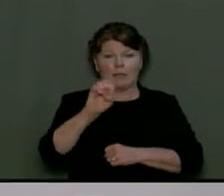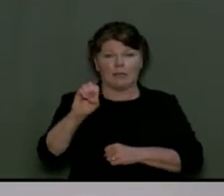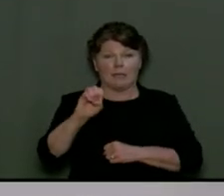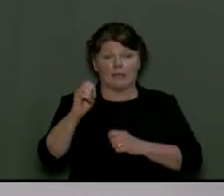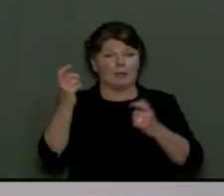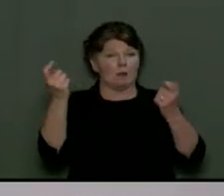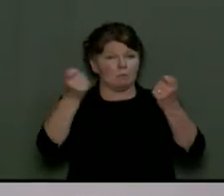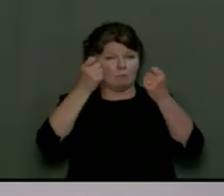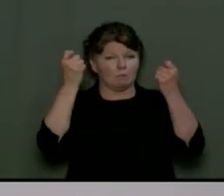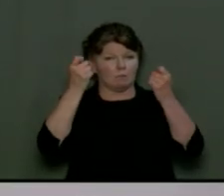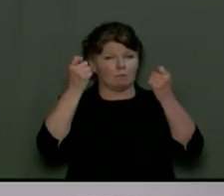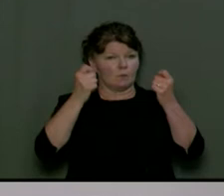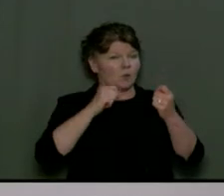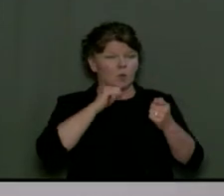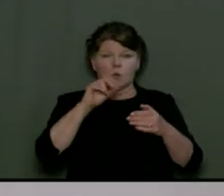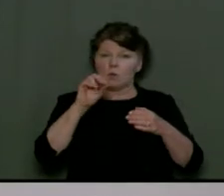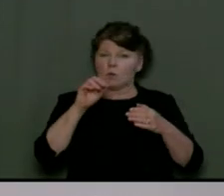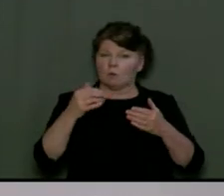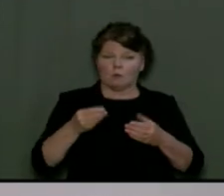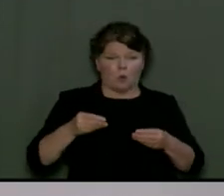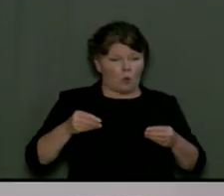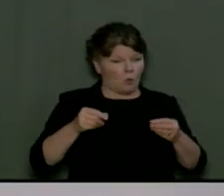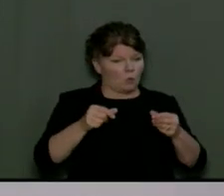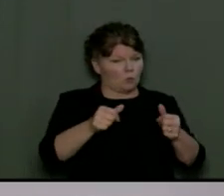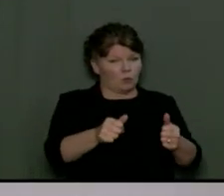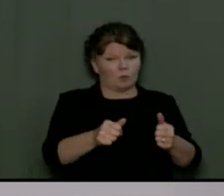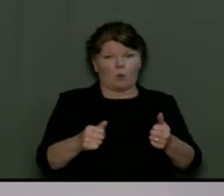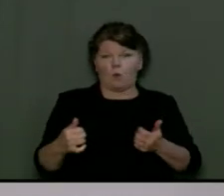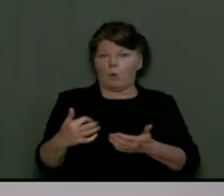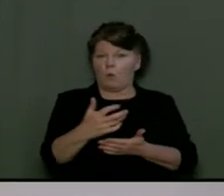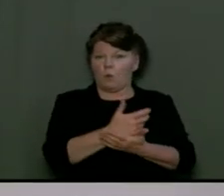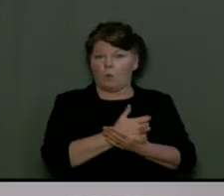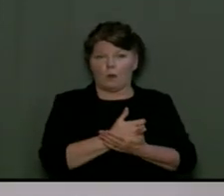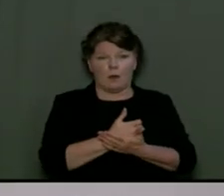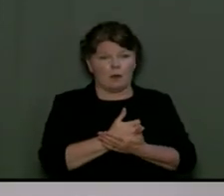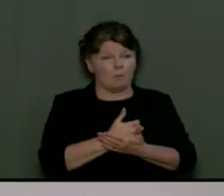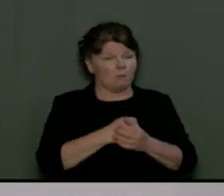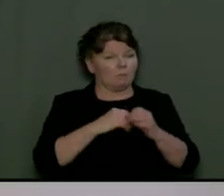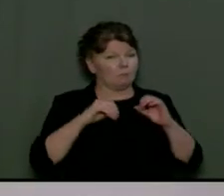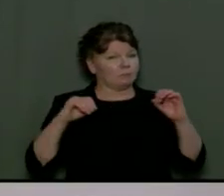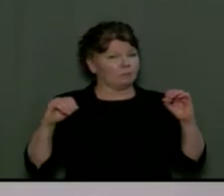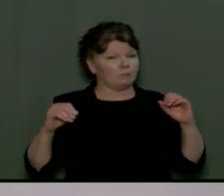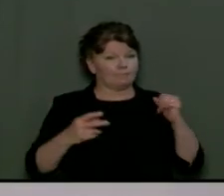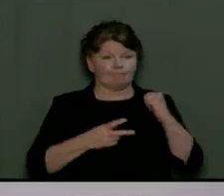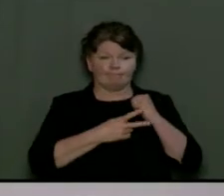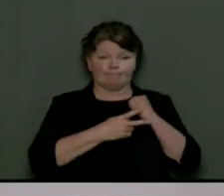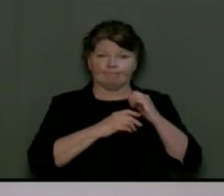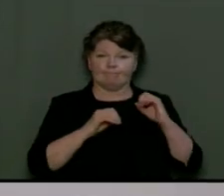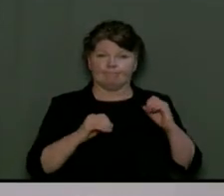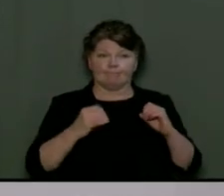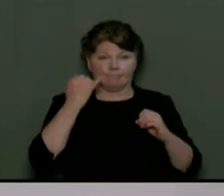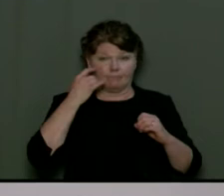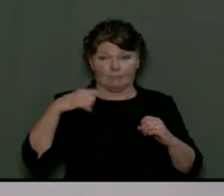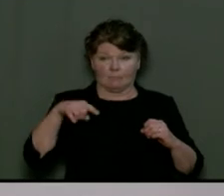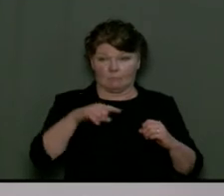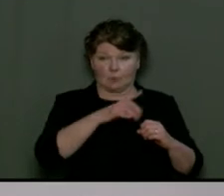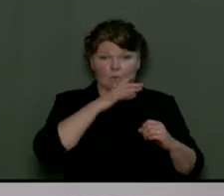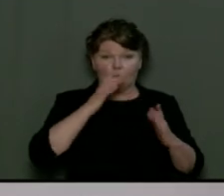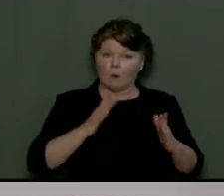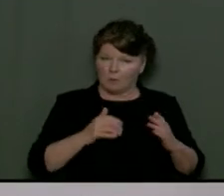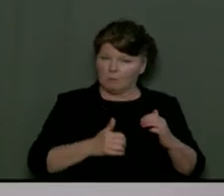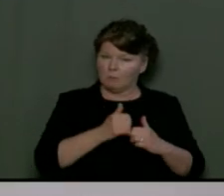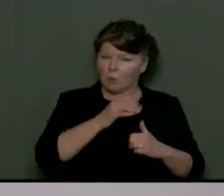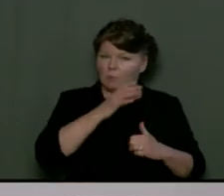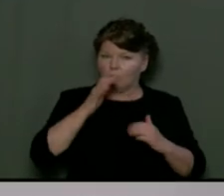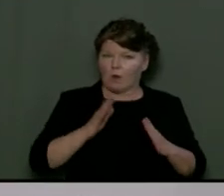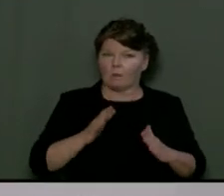sow, don't reap, don't harvest. And if you are a farmer, and most of them were farmers, and